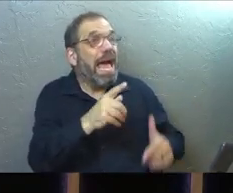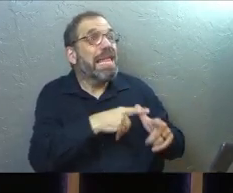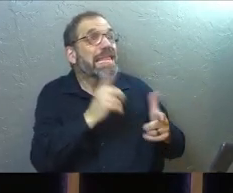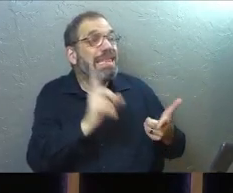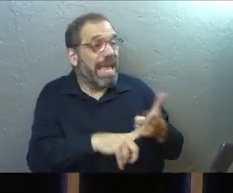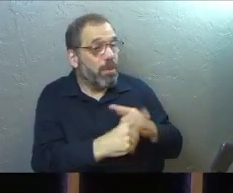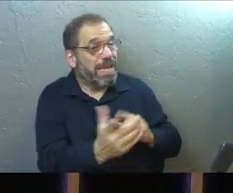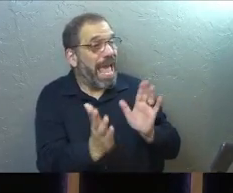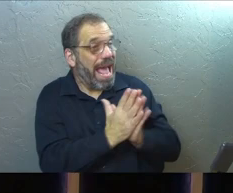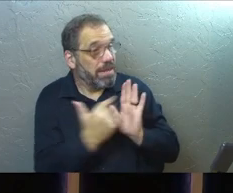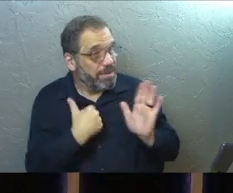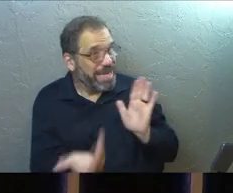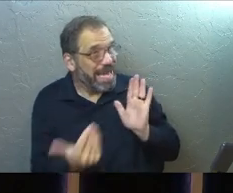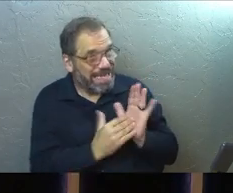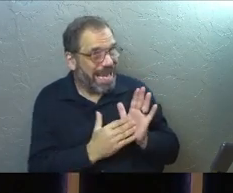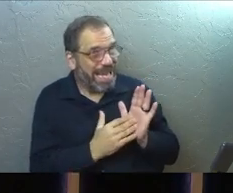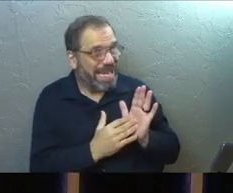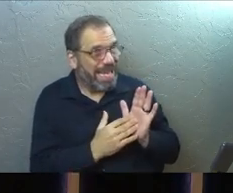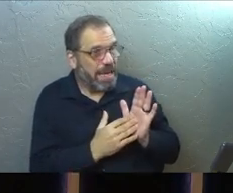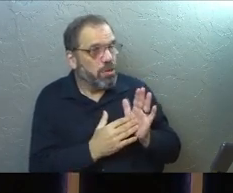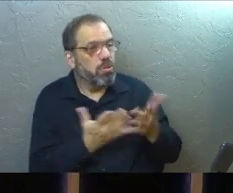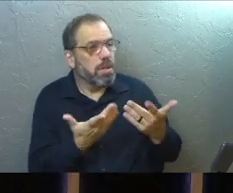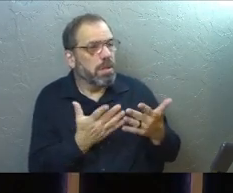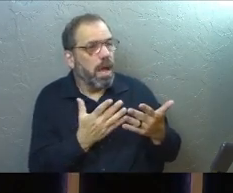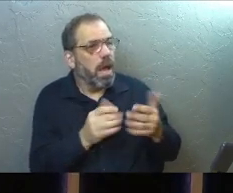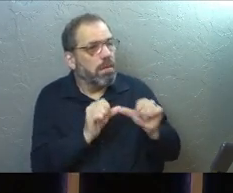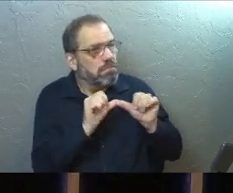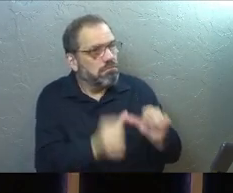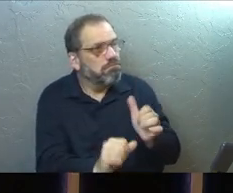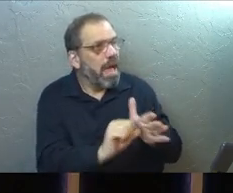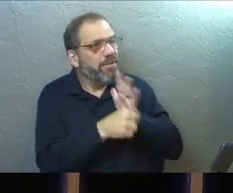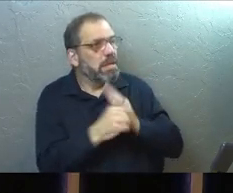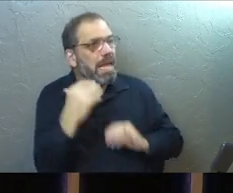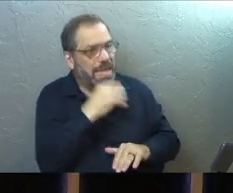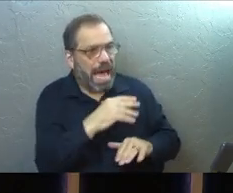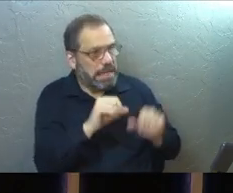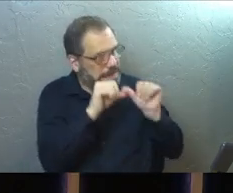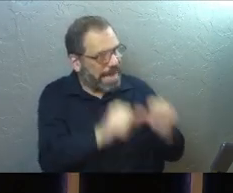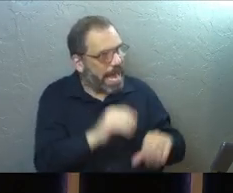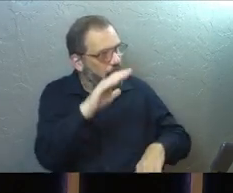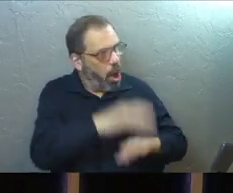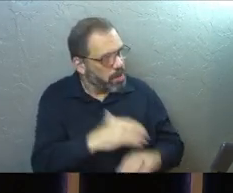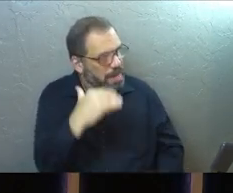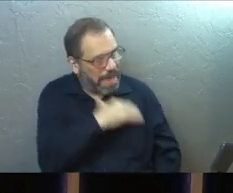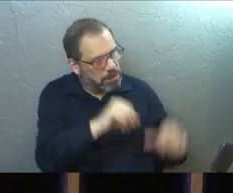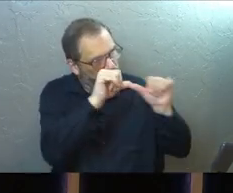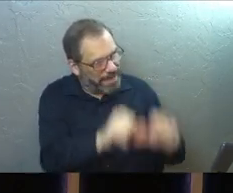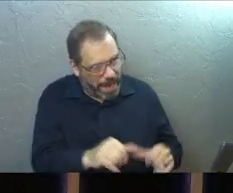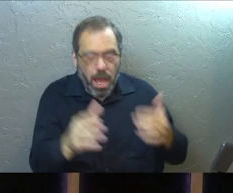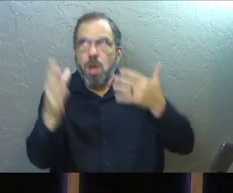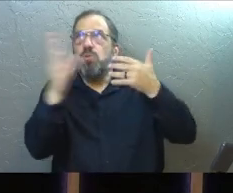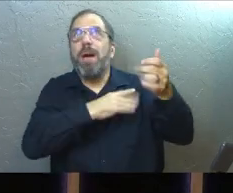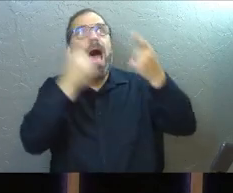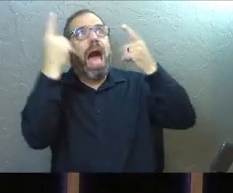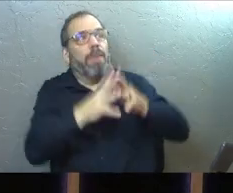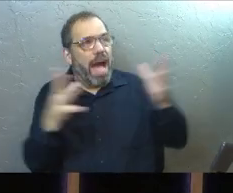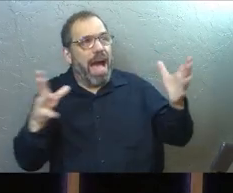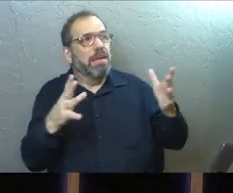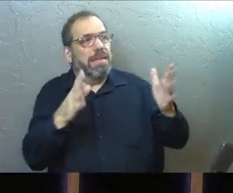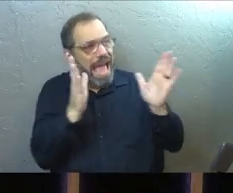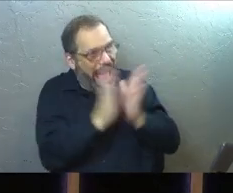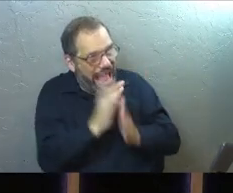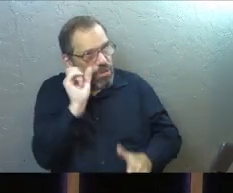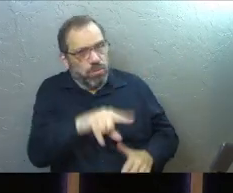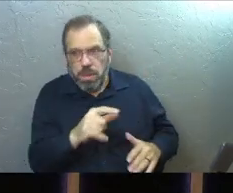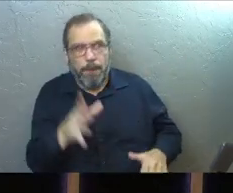and then when they question you about it, you just push the lie. And you never give up on the lie. And no matter how much they confront